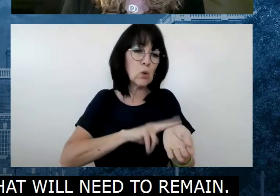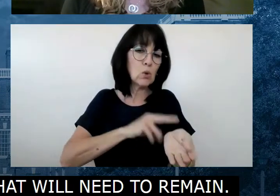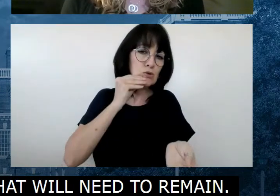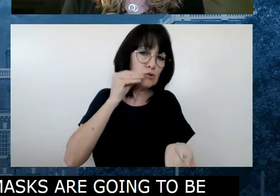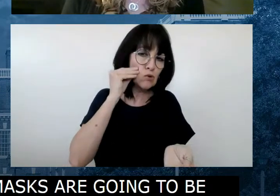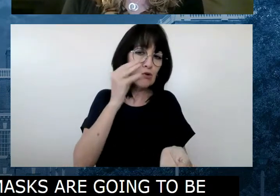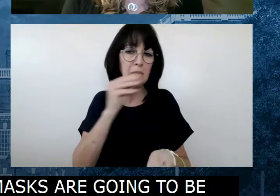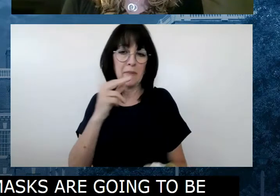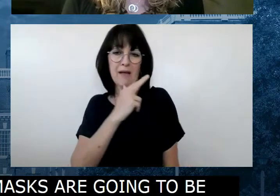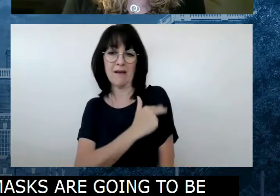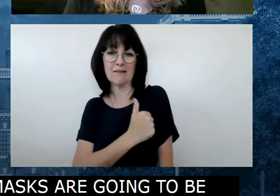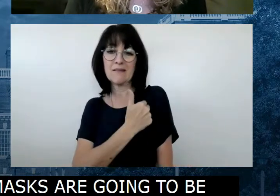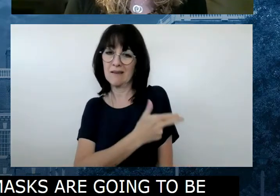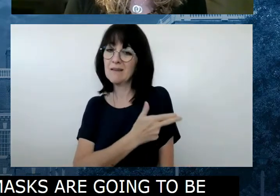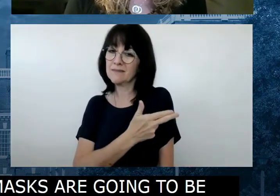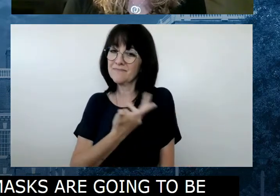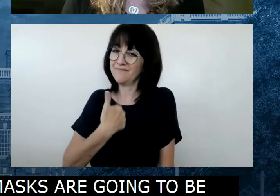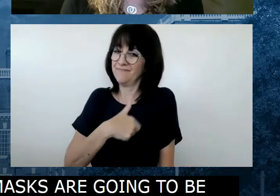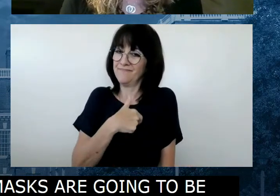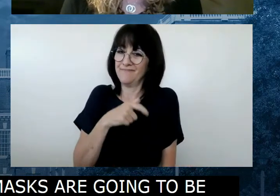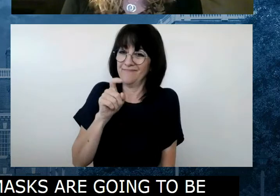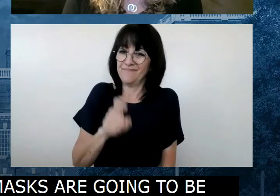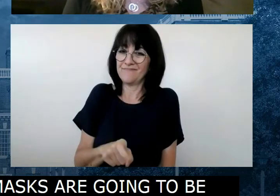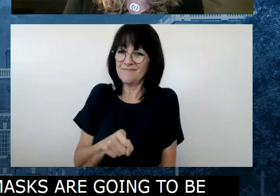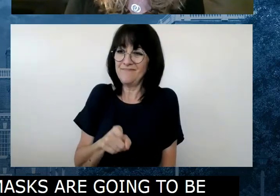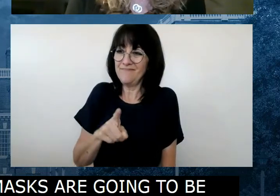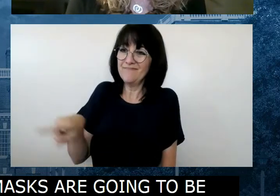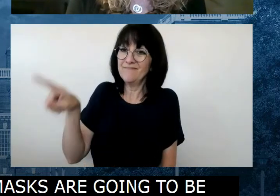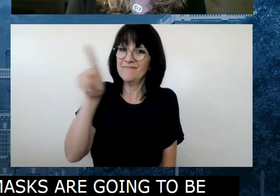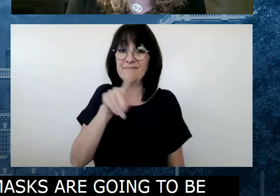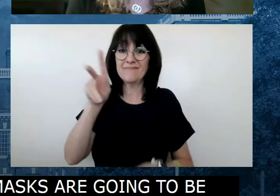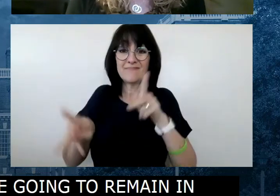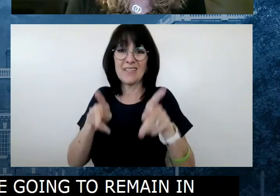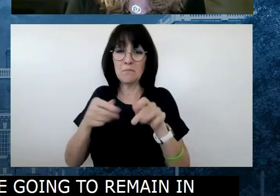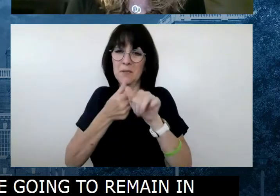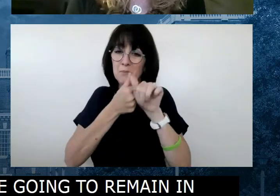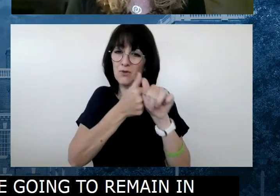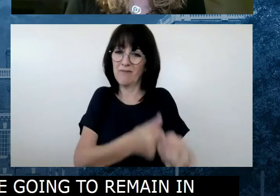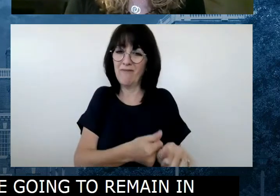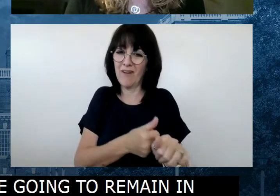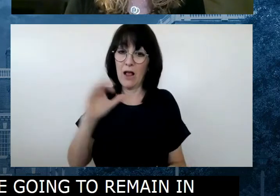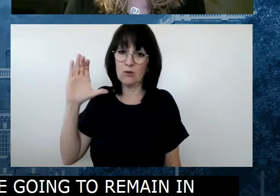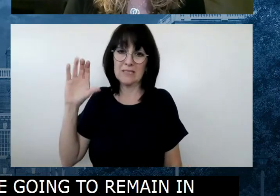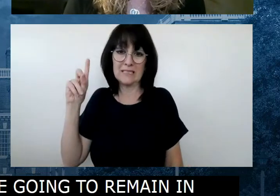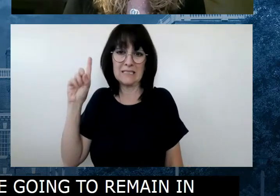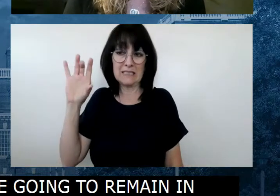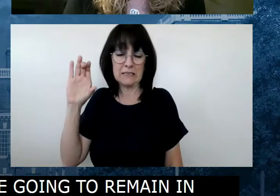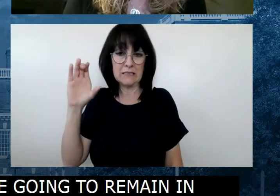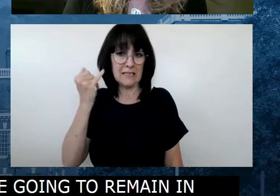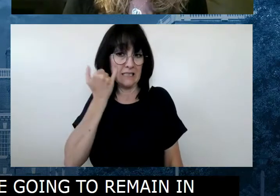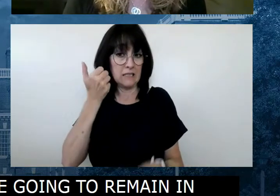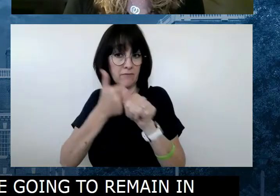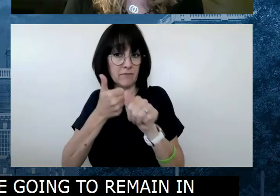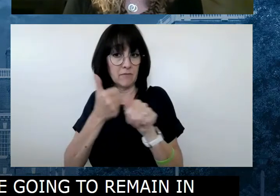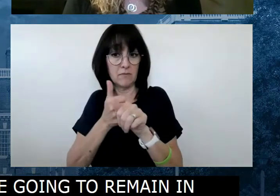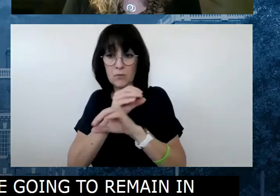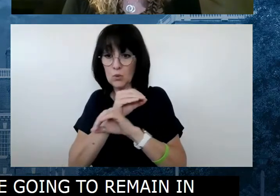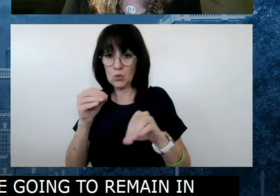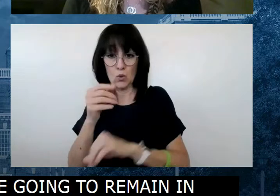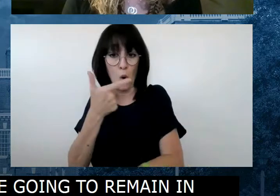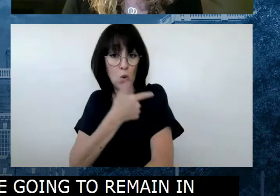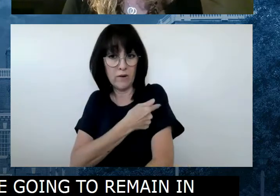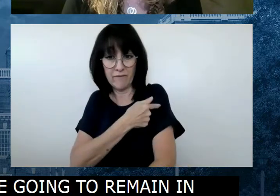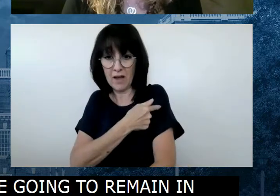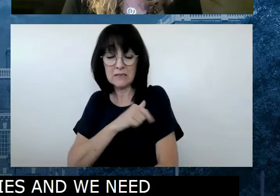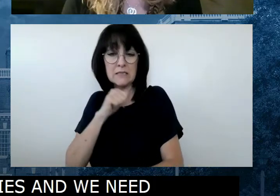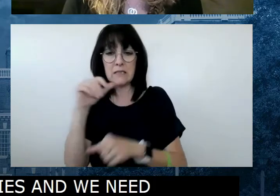need everyone to follow the CDC guidance on mask wearing, especially if you have not been fully vaccinated, and to get tested